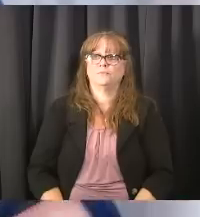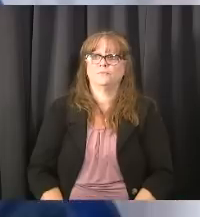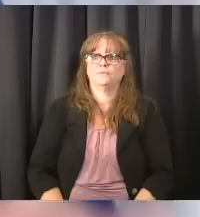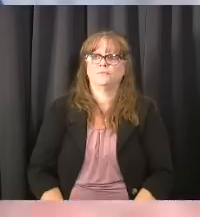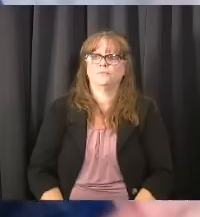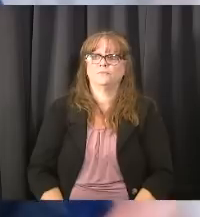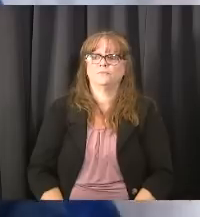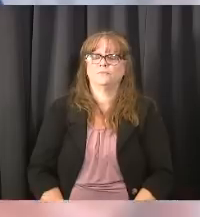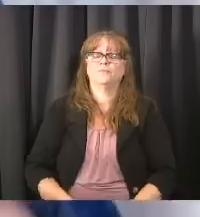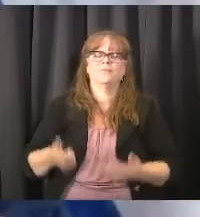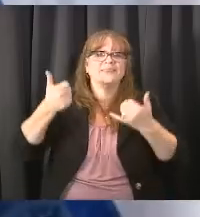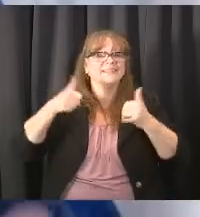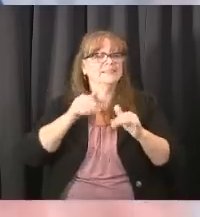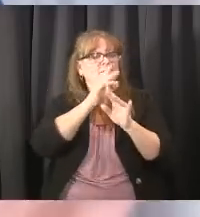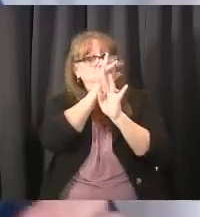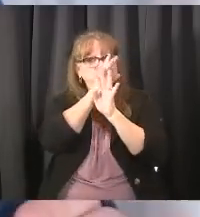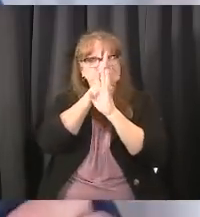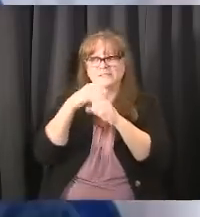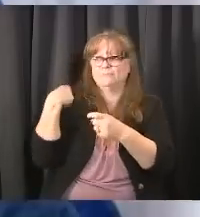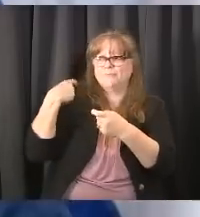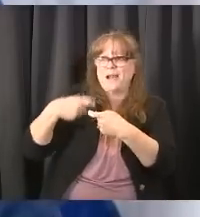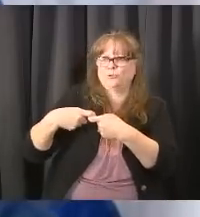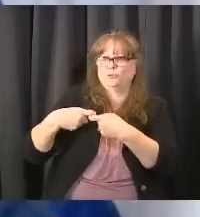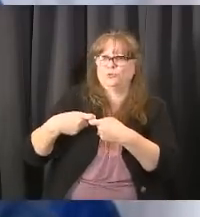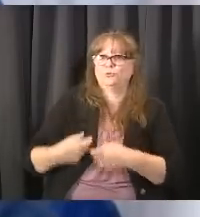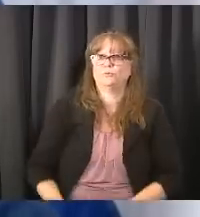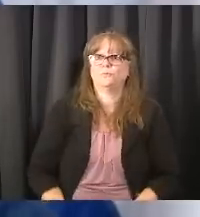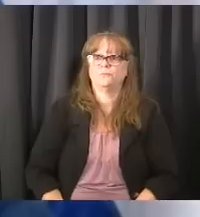cualquier lugar para recibirlo gratis.